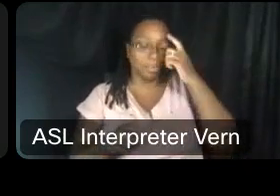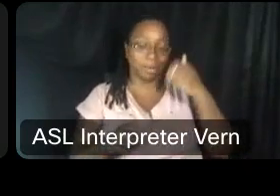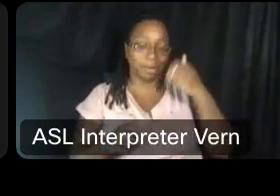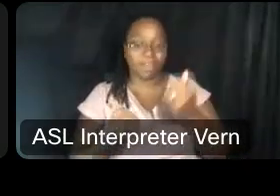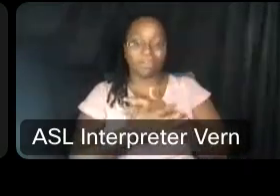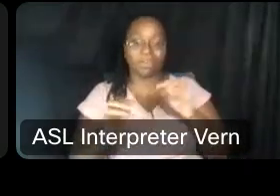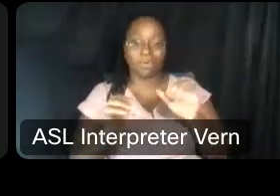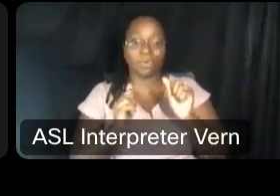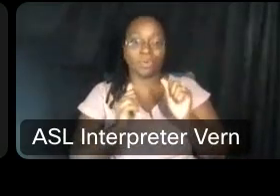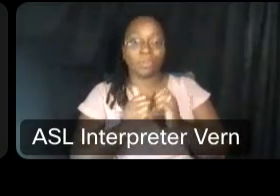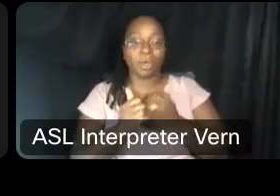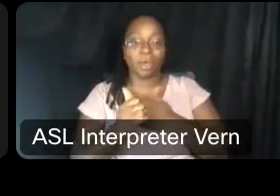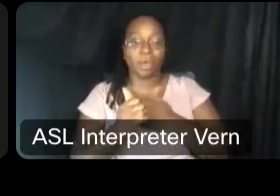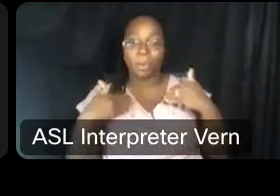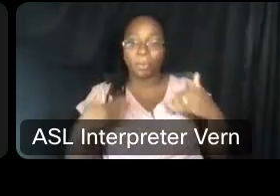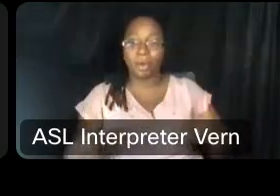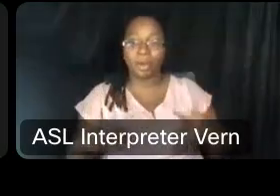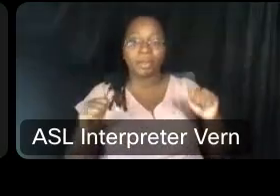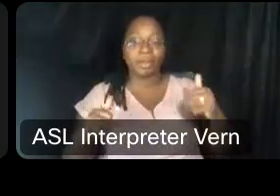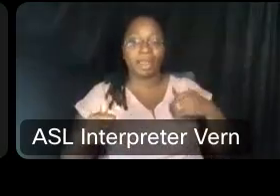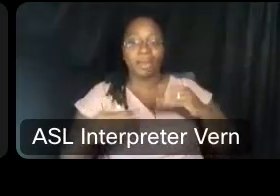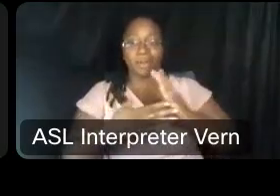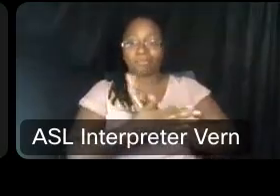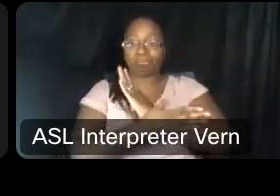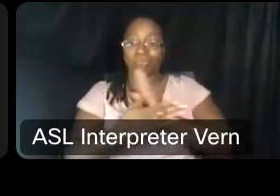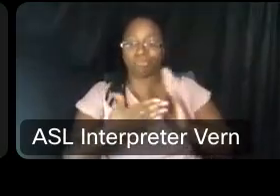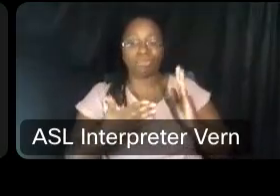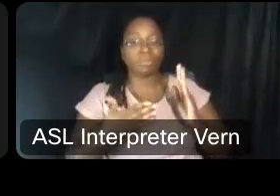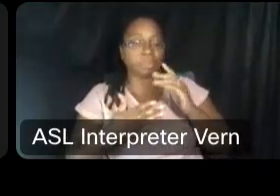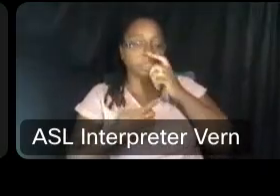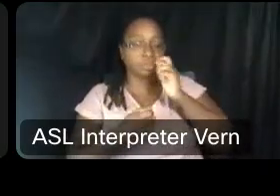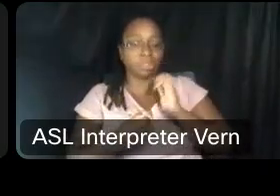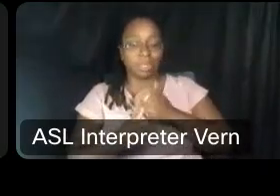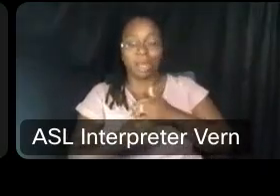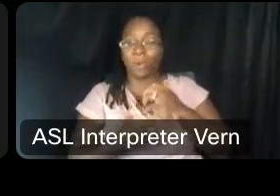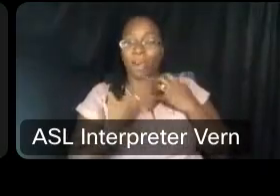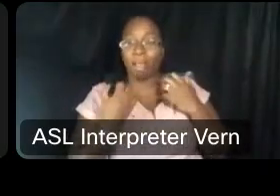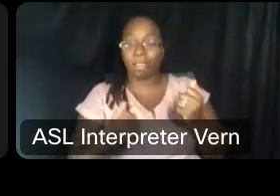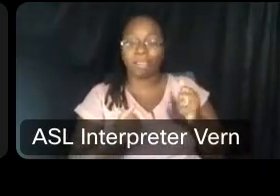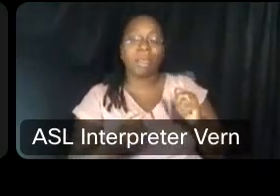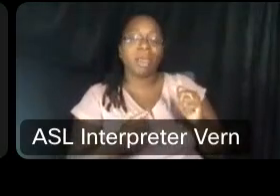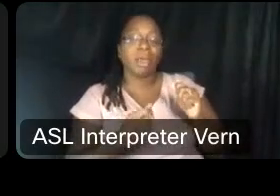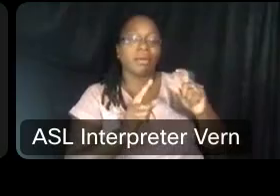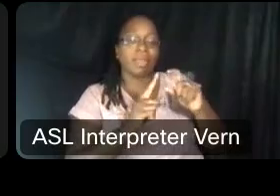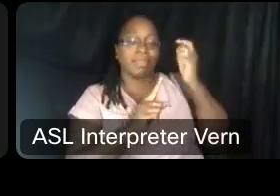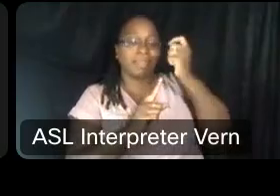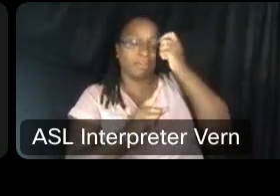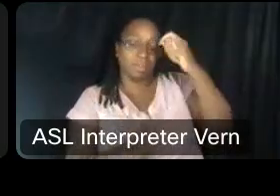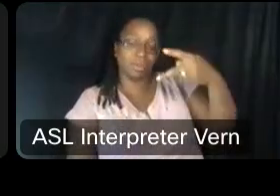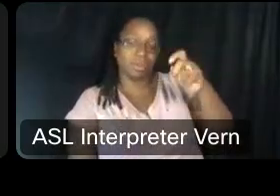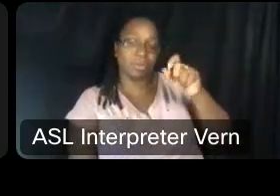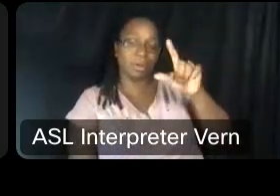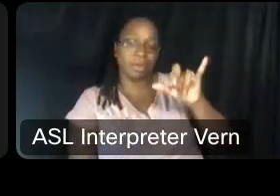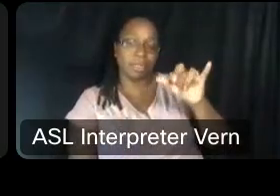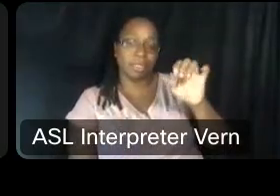have wide-ranging impacts on our health. And Lisette, there should be a certificate that will be emailed